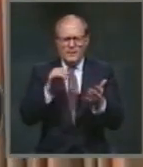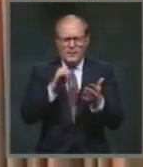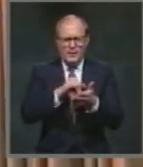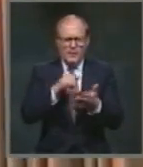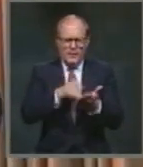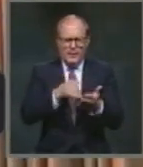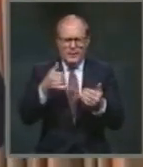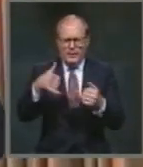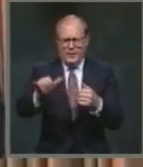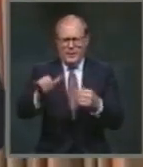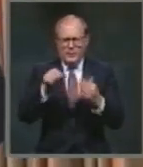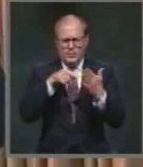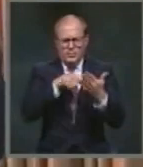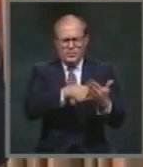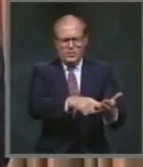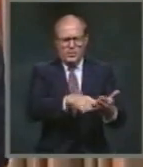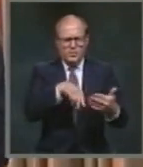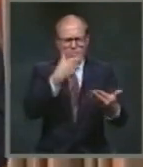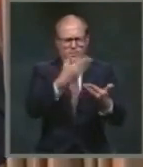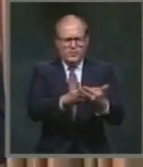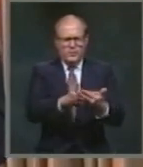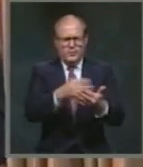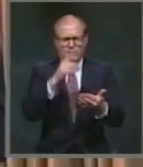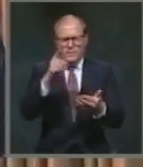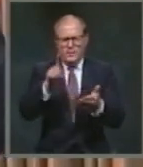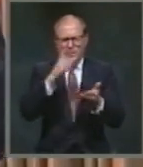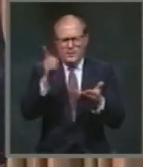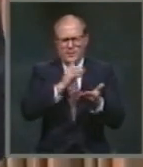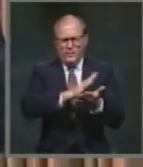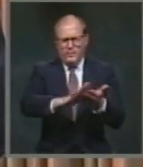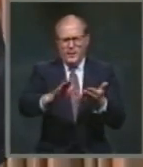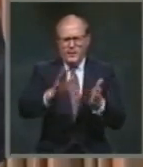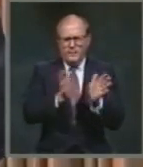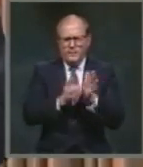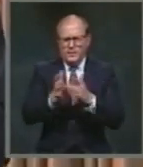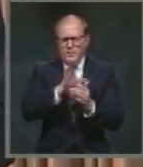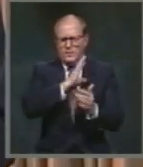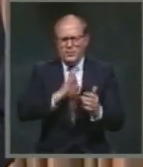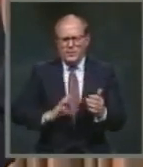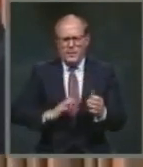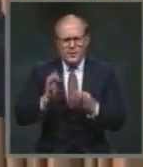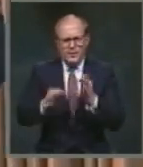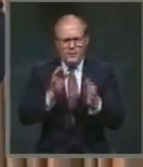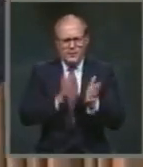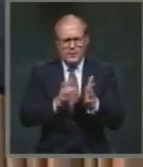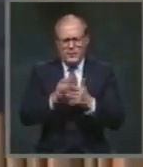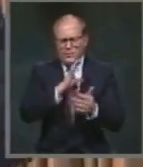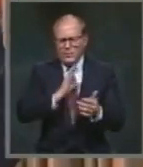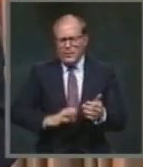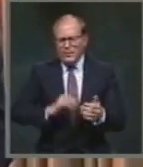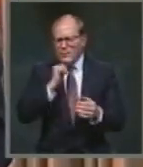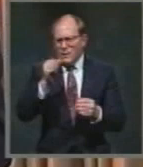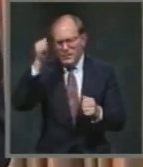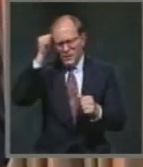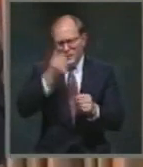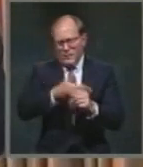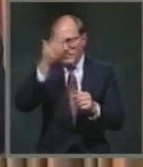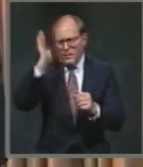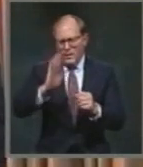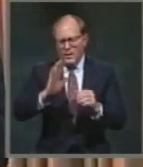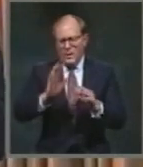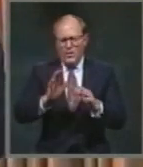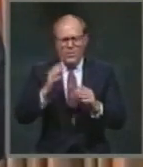still proclaims the deity of Jesus Christ. If he were not the Son of God, how do you account for the